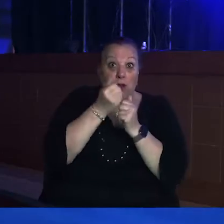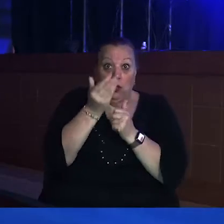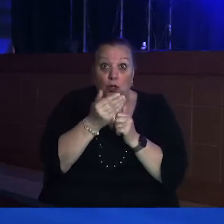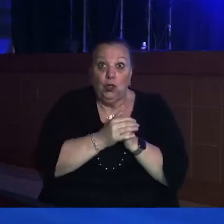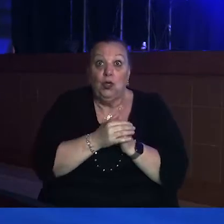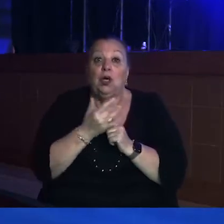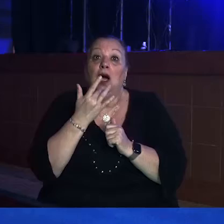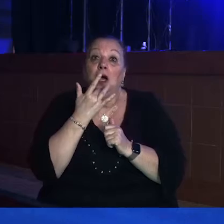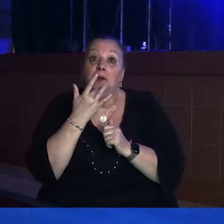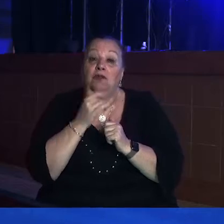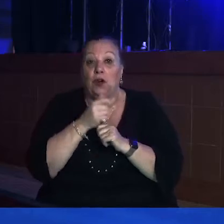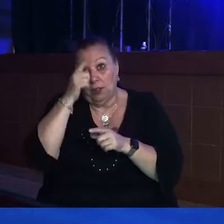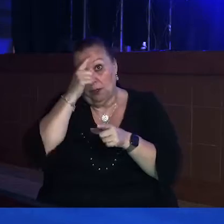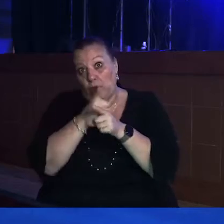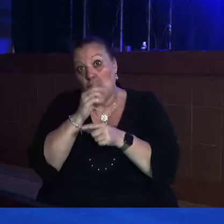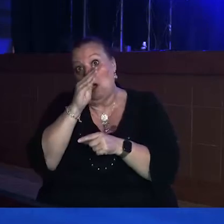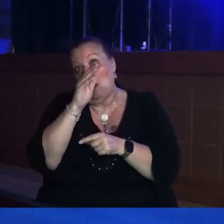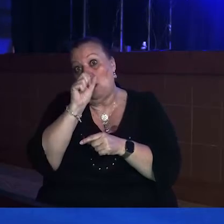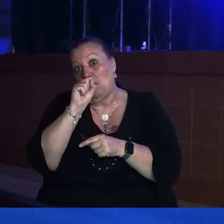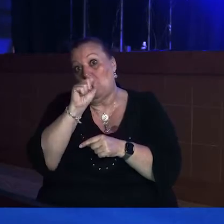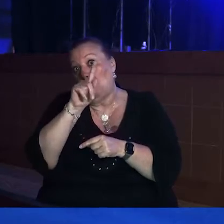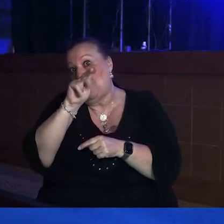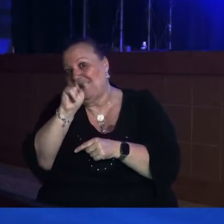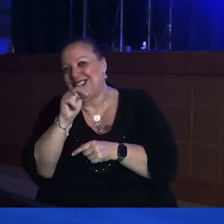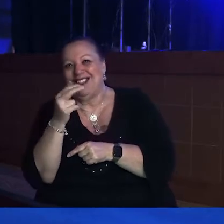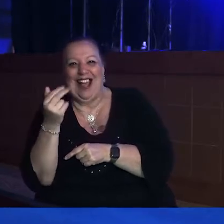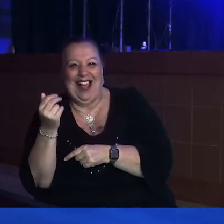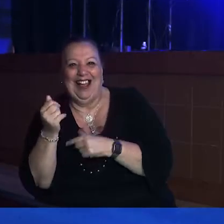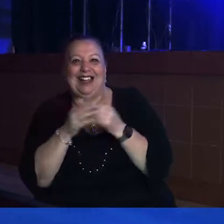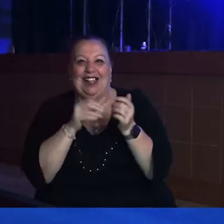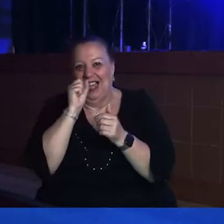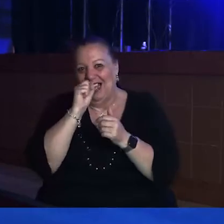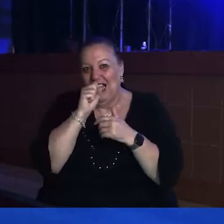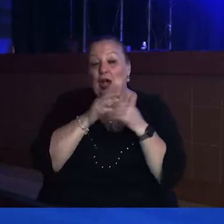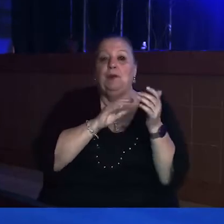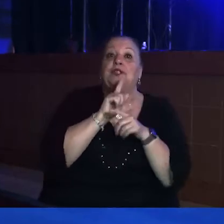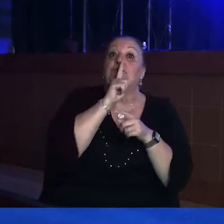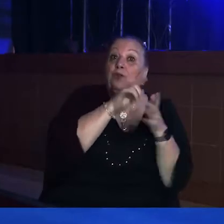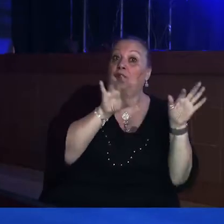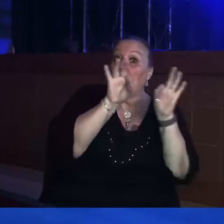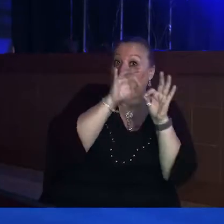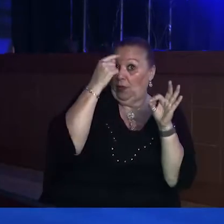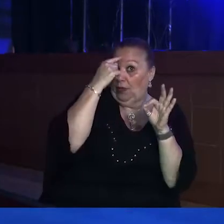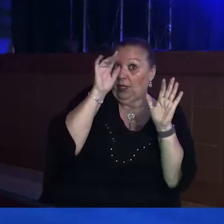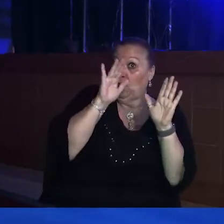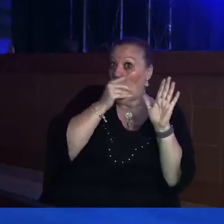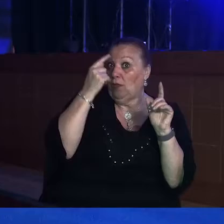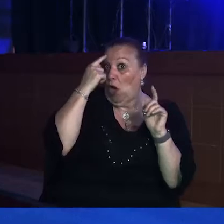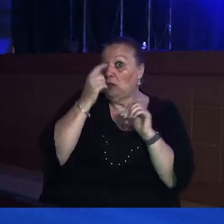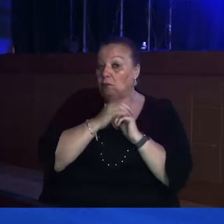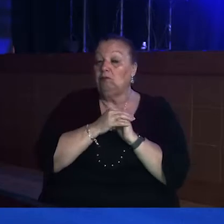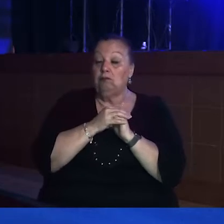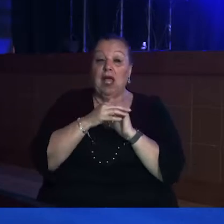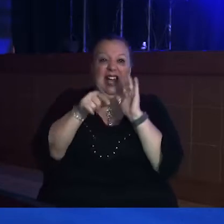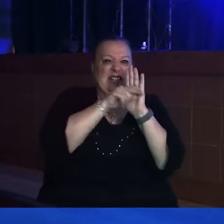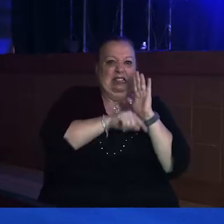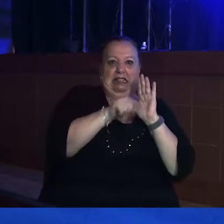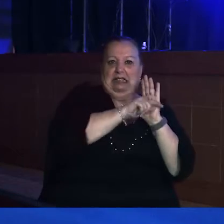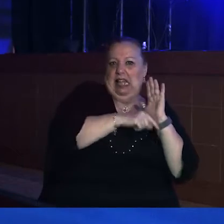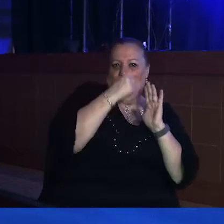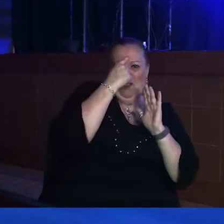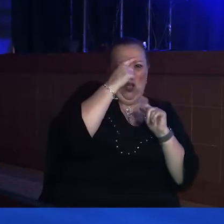his brother, Baskin. I do. But I gotta tell you, there's a real value in thinking great thoughts. Negative thoughts cannot lead